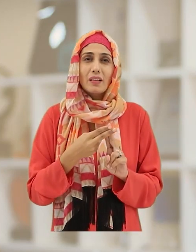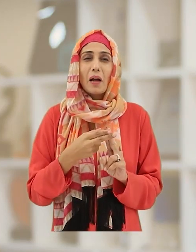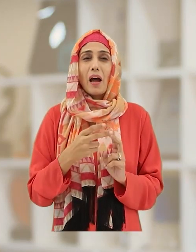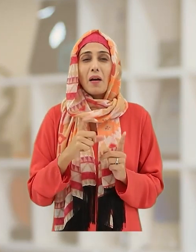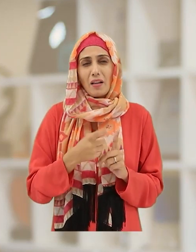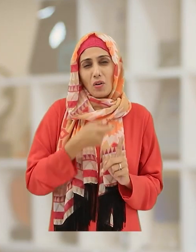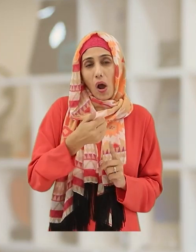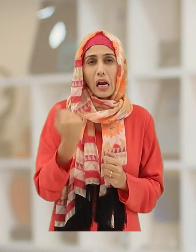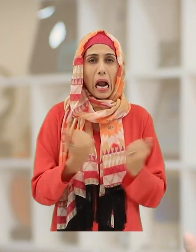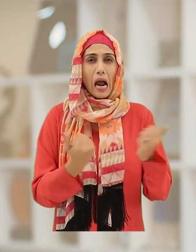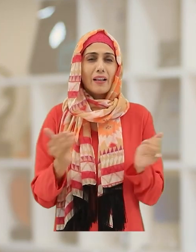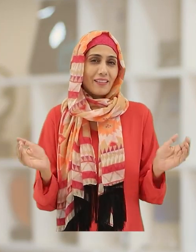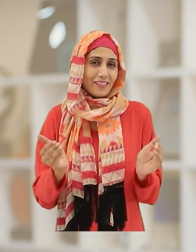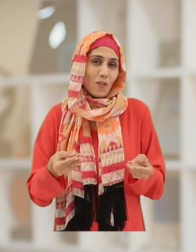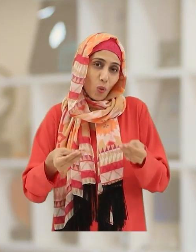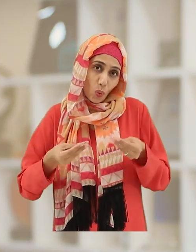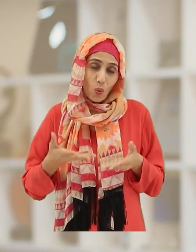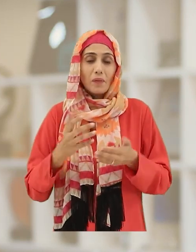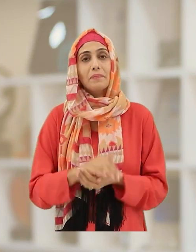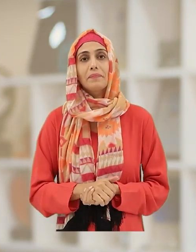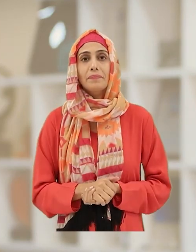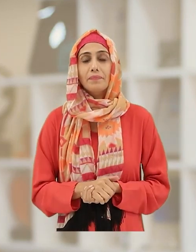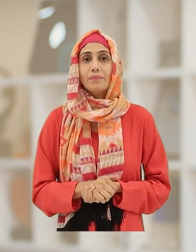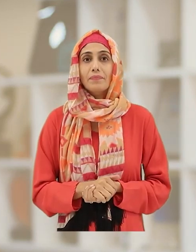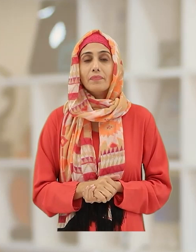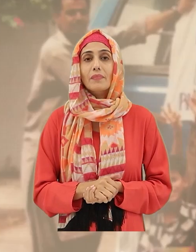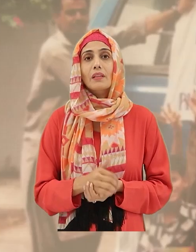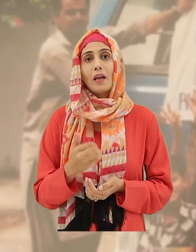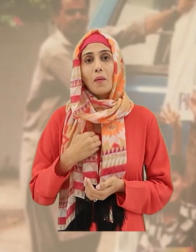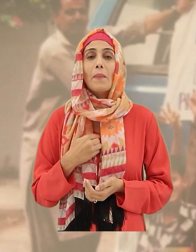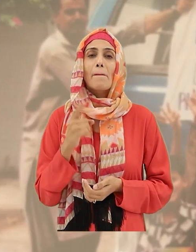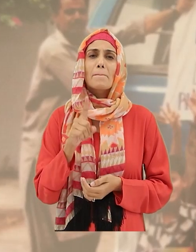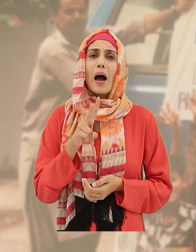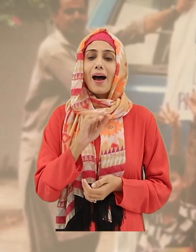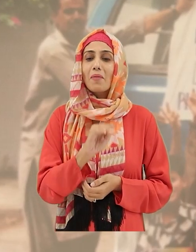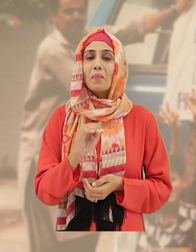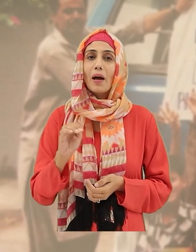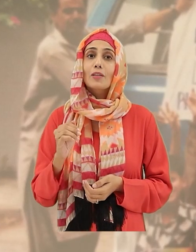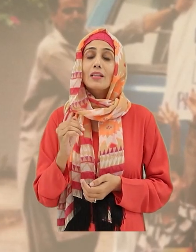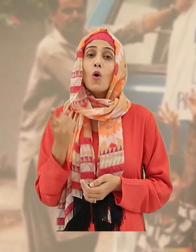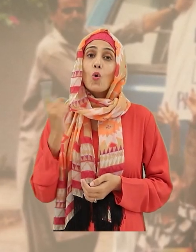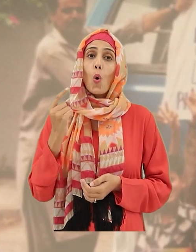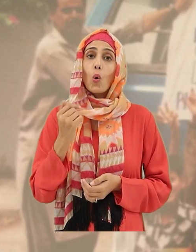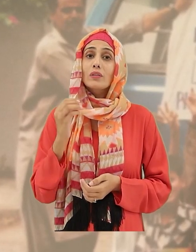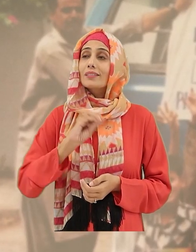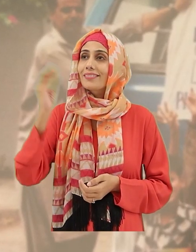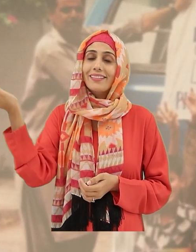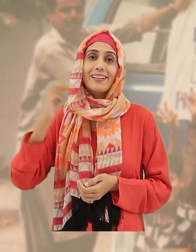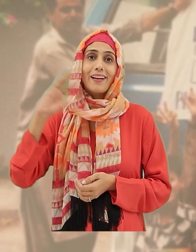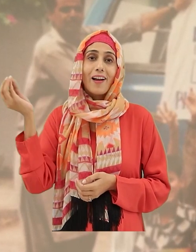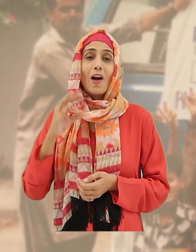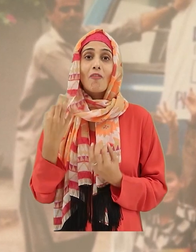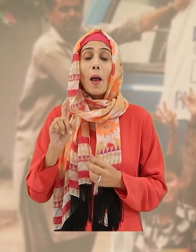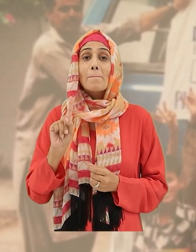of his who sponsored a small van. And we were bringing a dozen children from Baldia town every day.